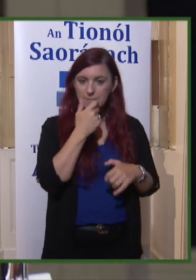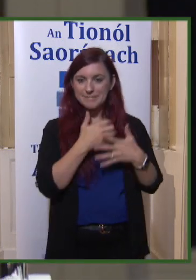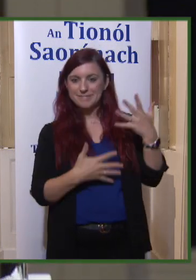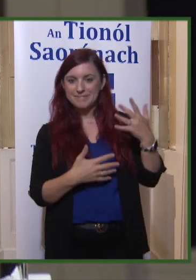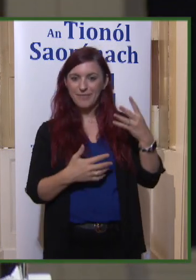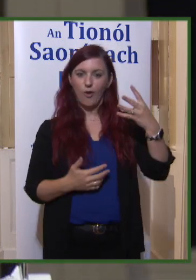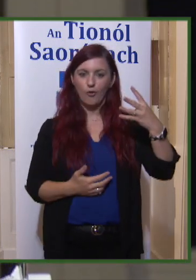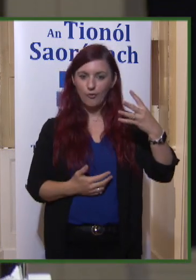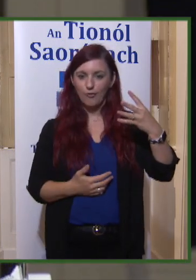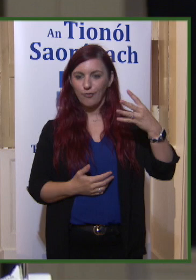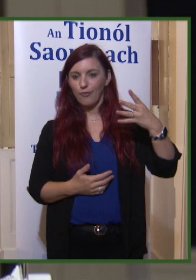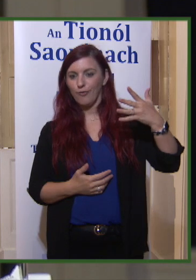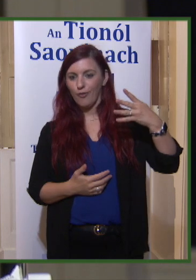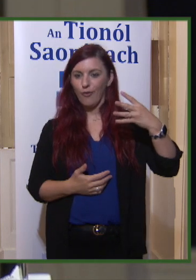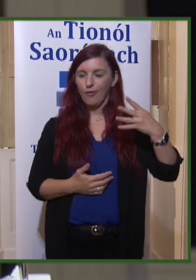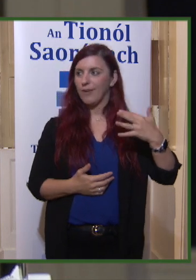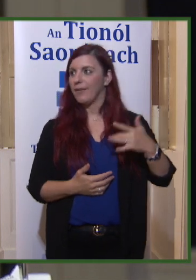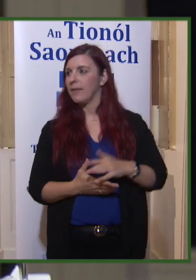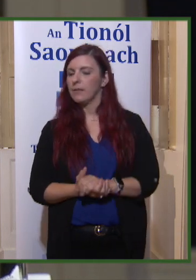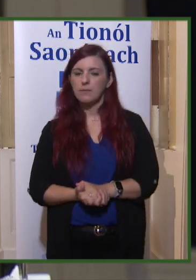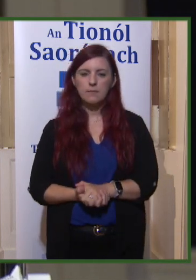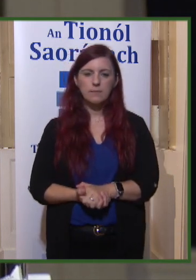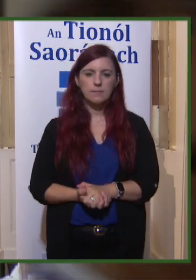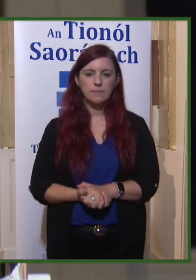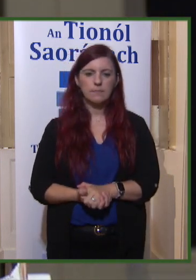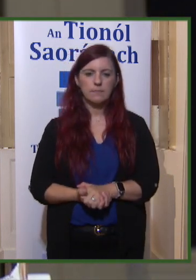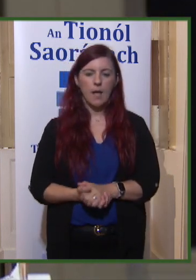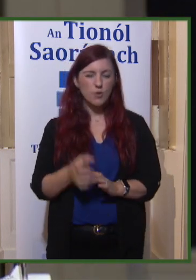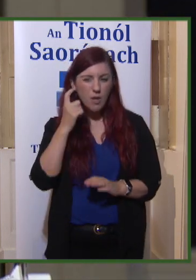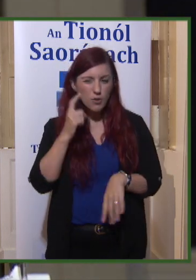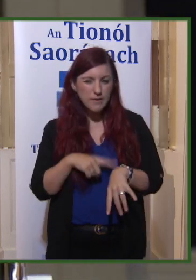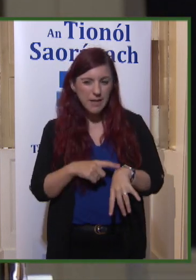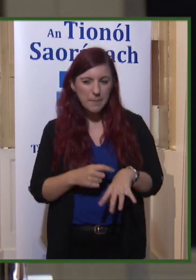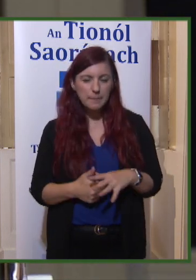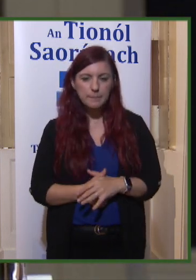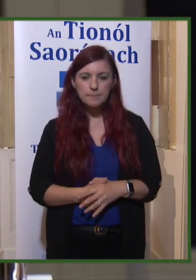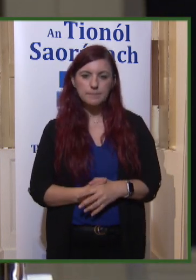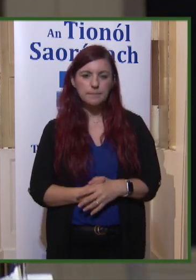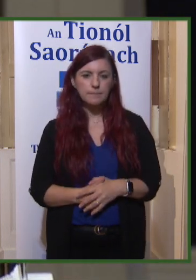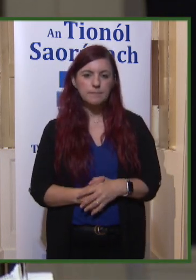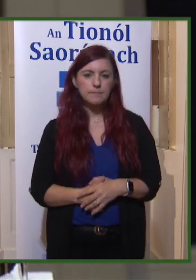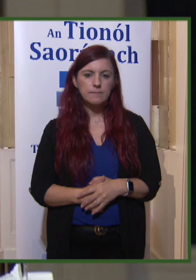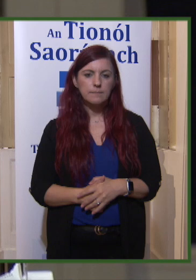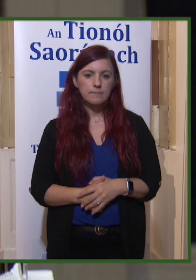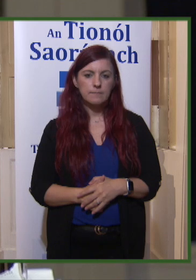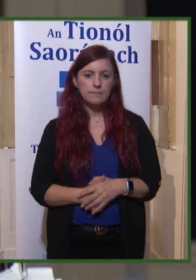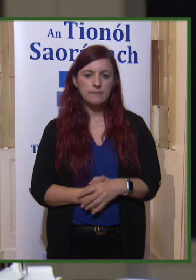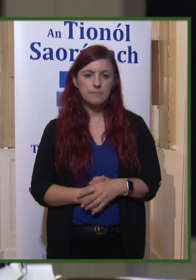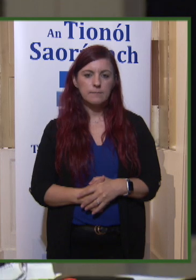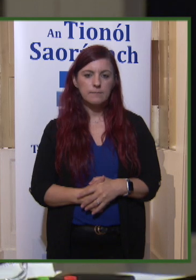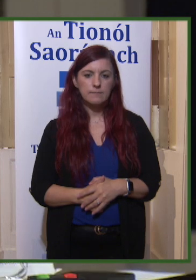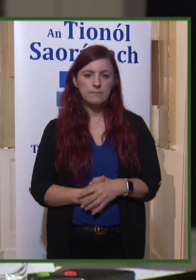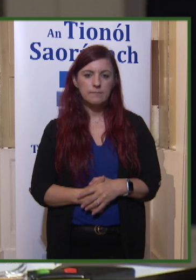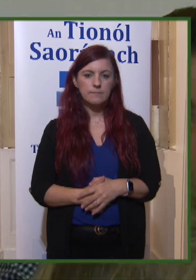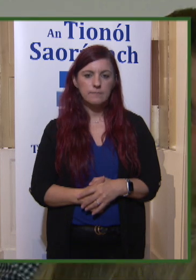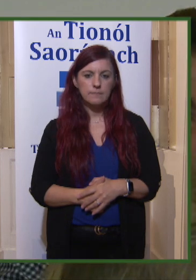4? No, how many? I'm just, again, conscious of time now. Could you just let me know how many? About 5 or